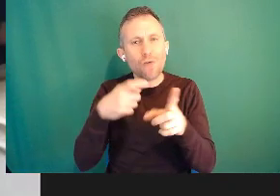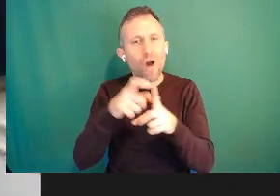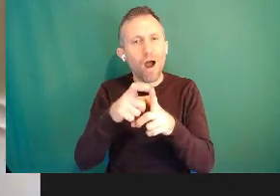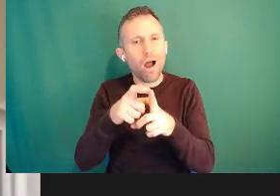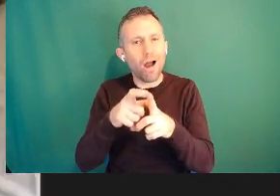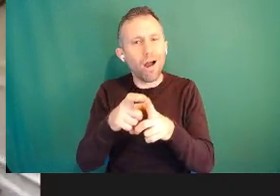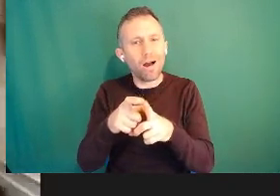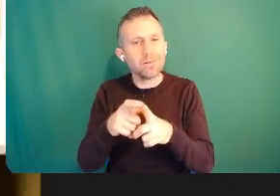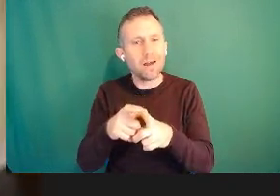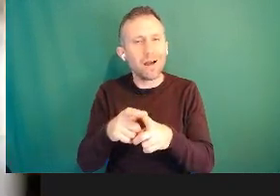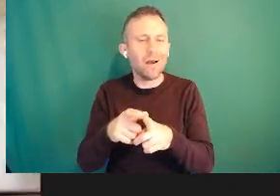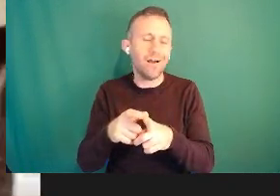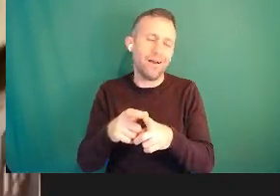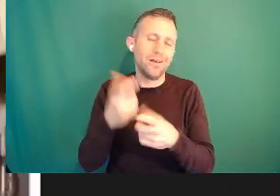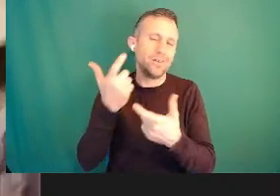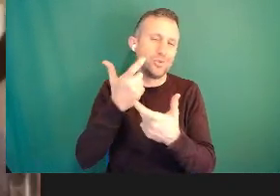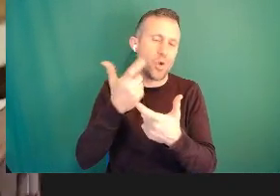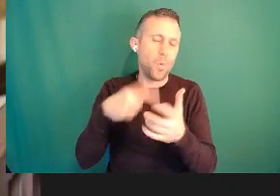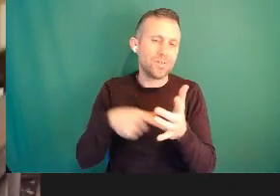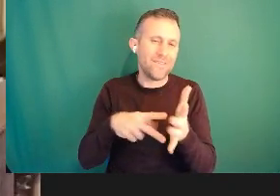So we go up the stairs.